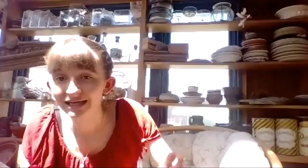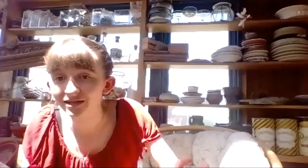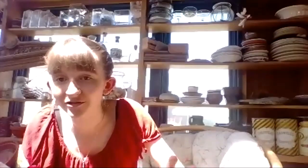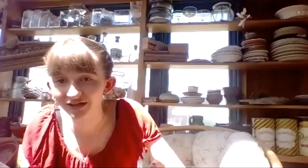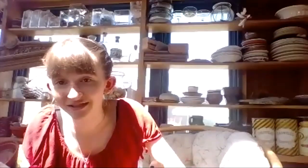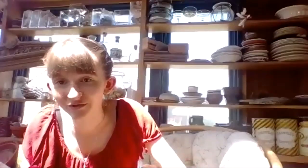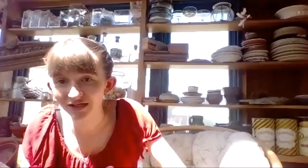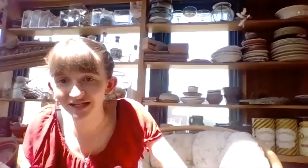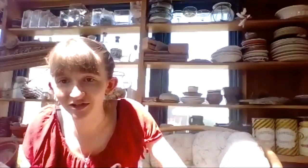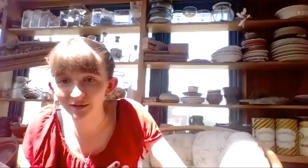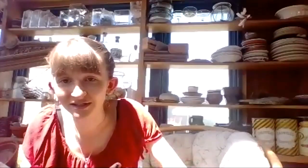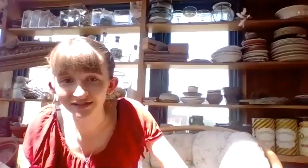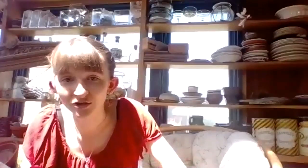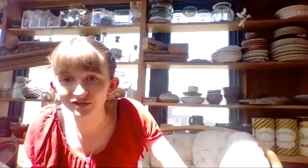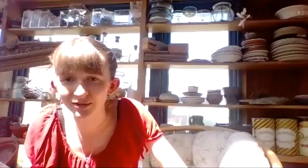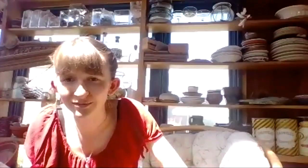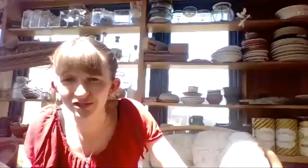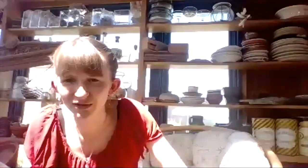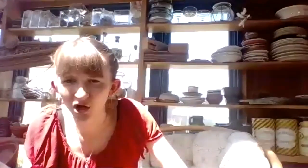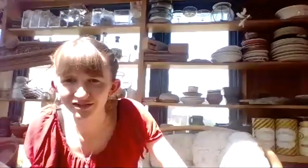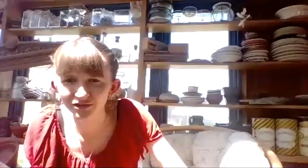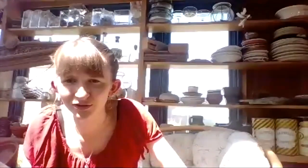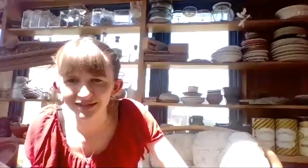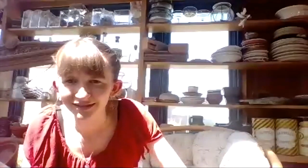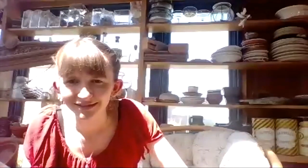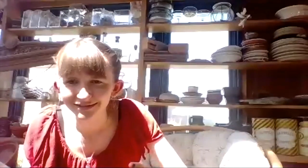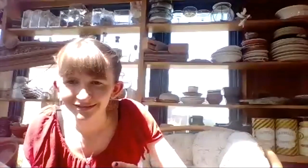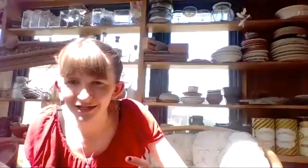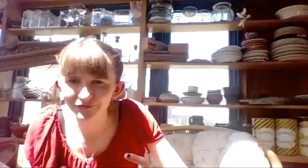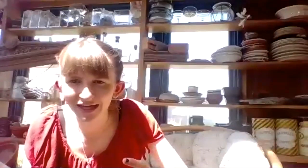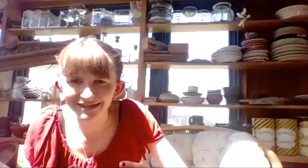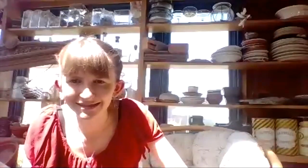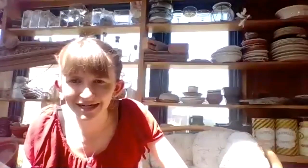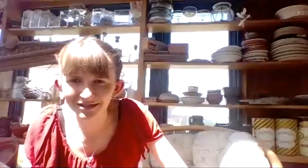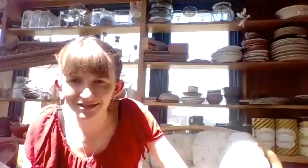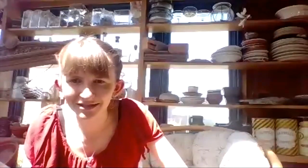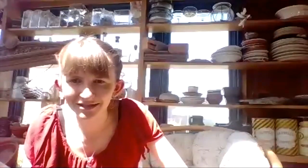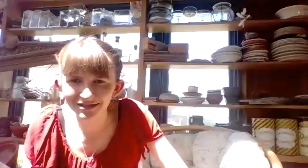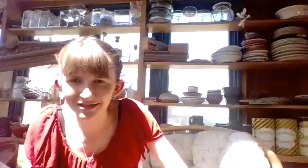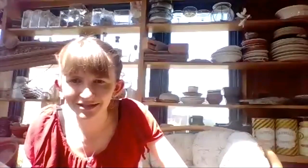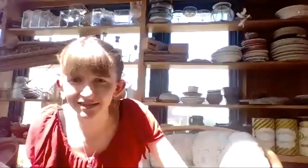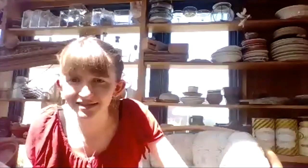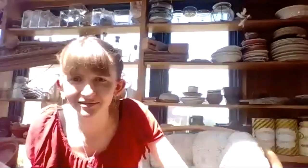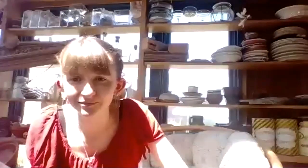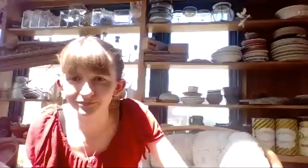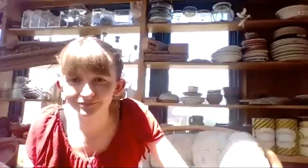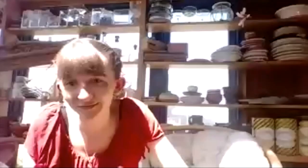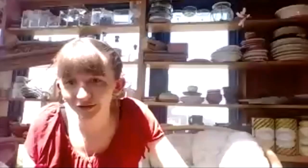8 other kinds of Triceratops, and so sometimes it's really hard to kind of get an exact number because